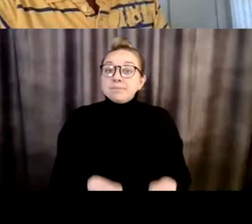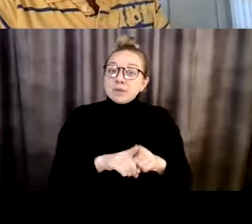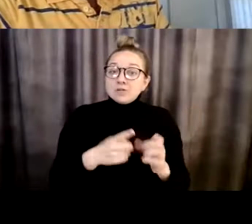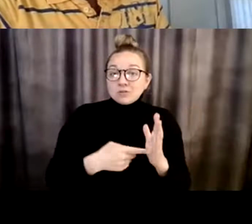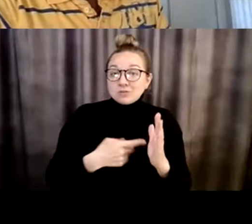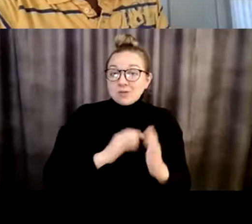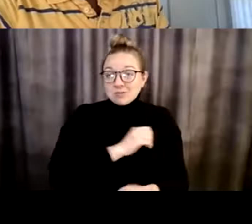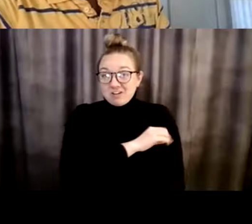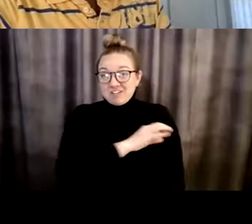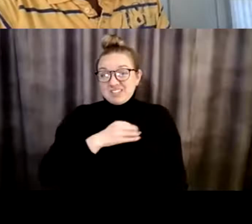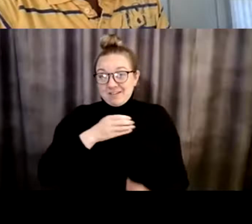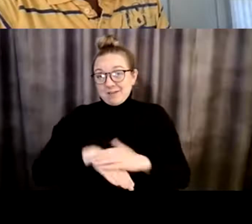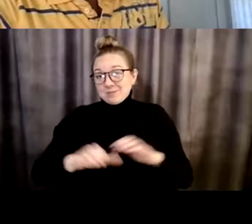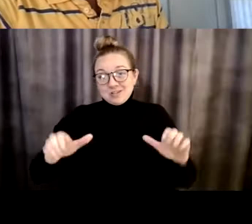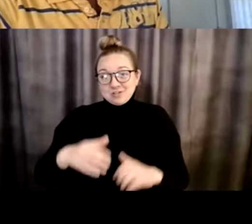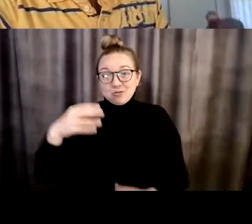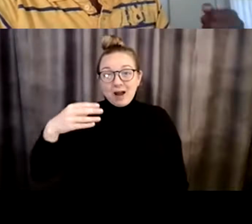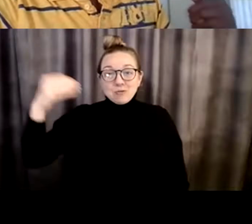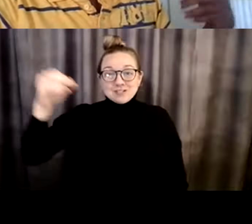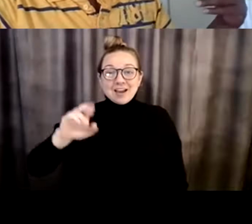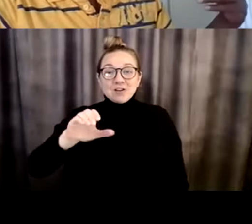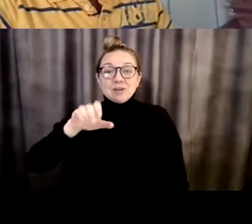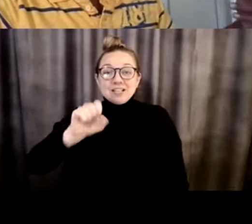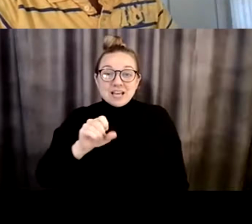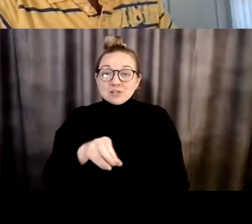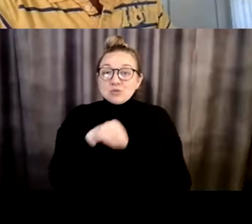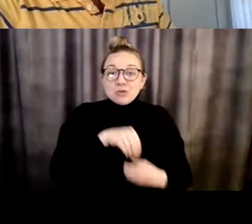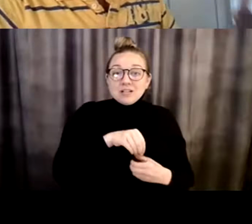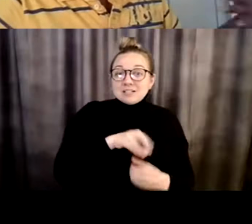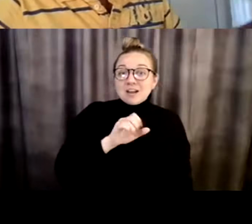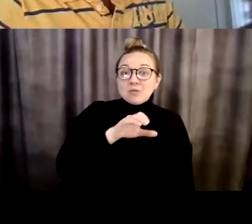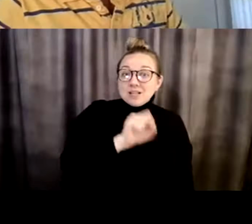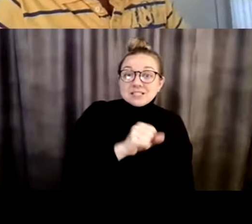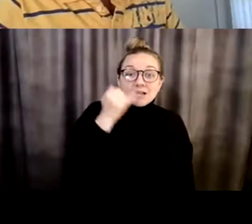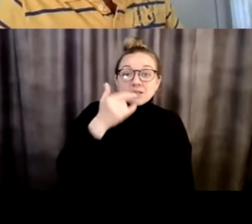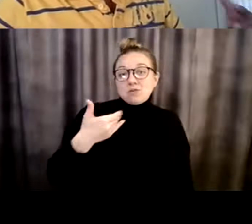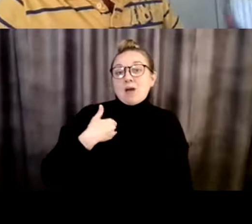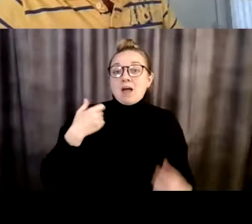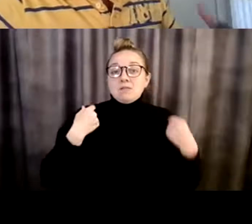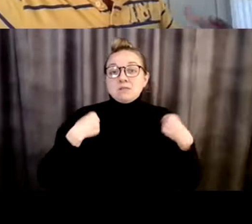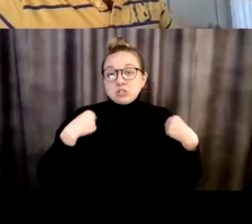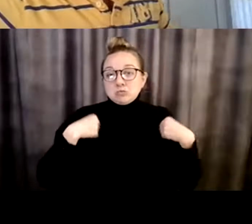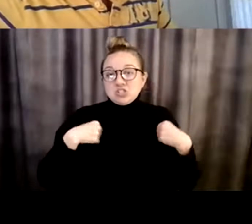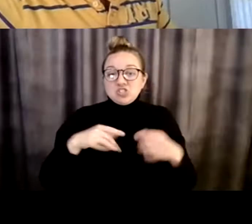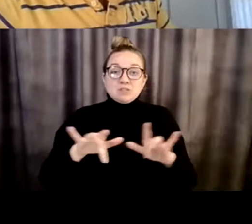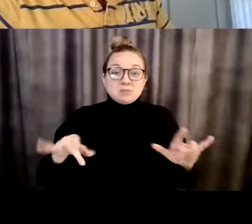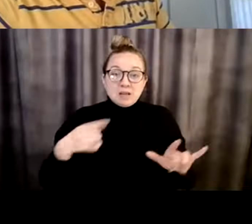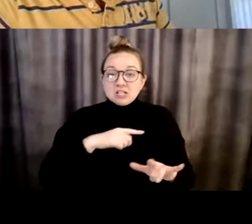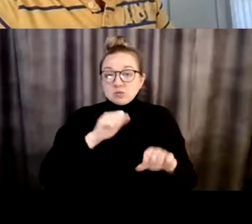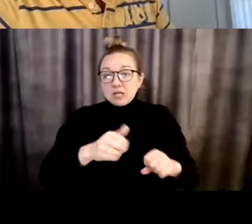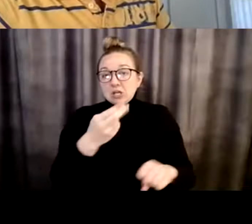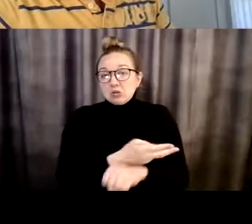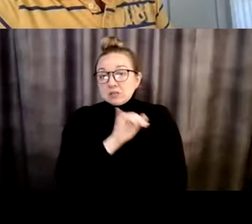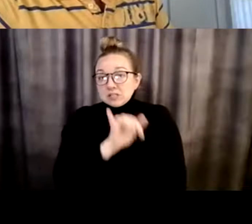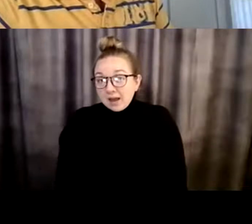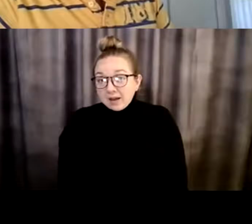Come in, run your outdoor recesses, run indoor recesses. If you have open gym spaces, they can utilize that into spaces. We've had our staff